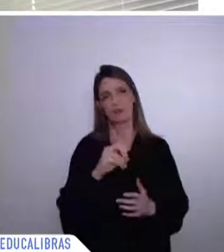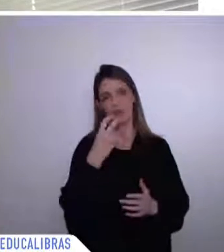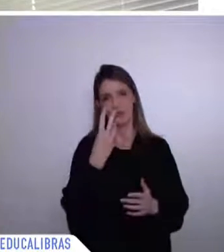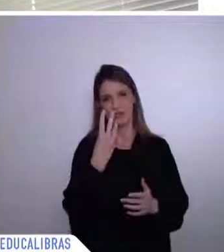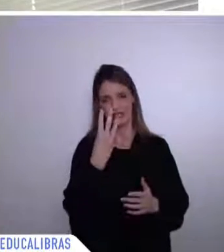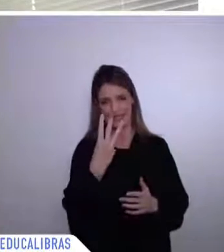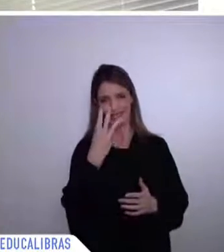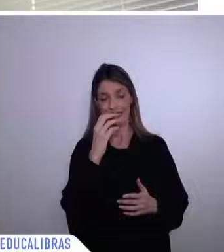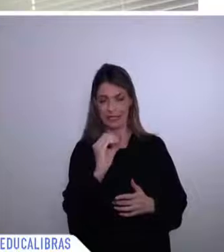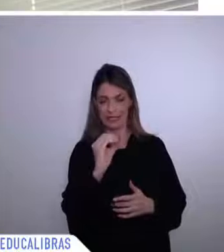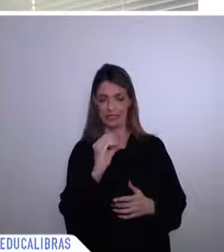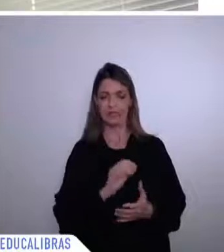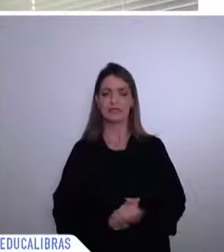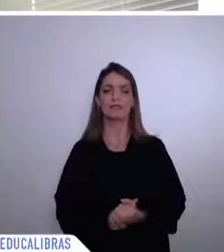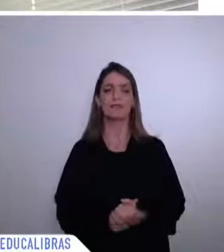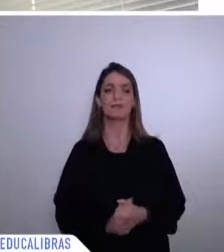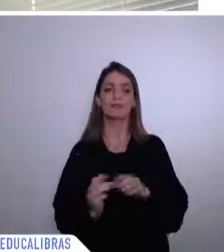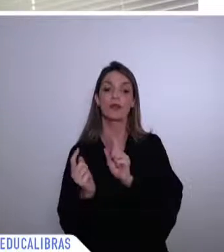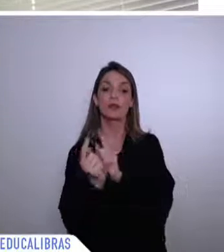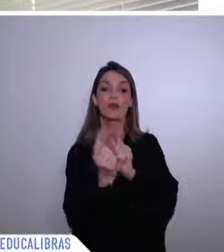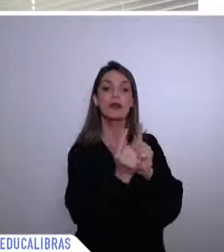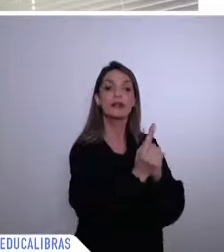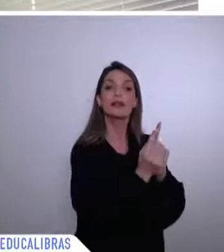by 2030 to